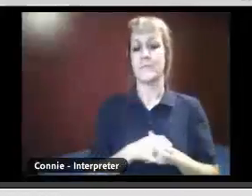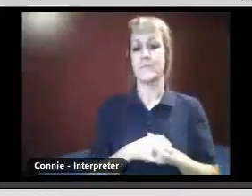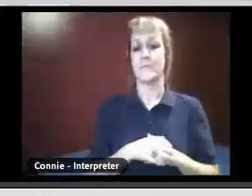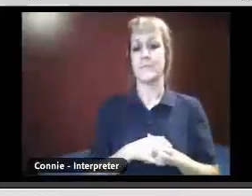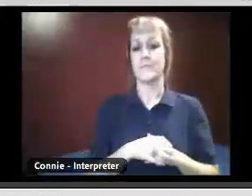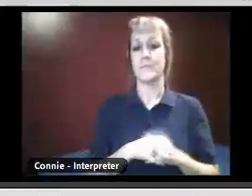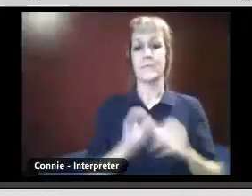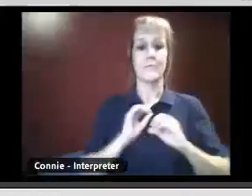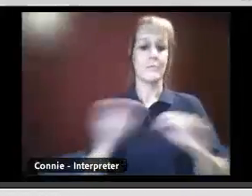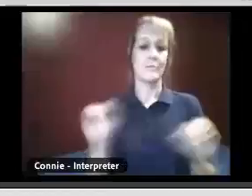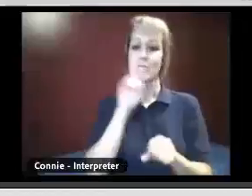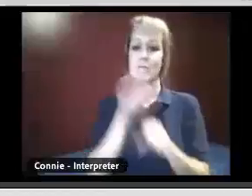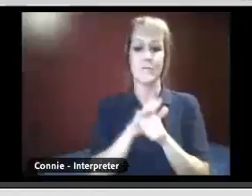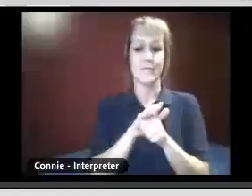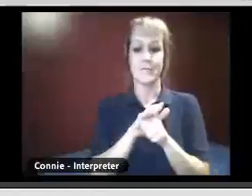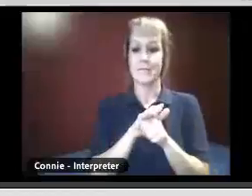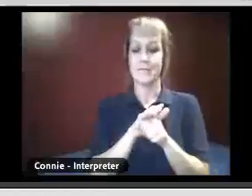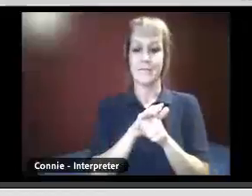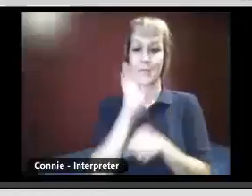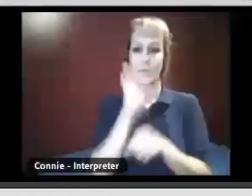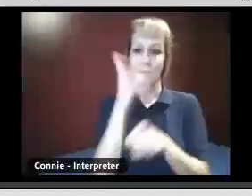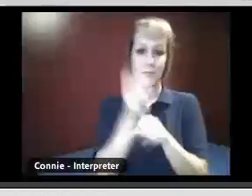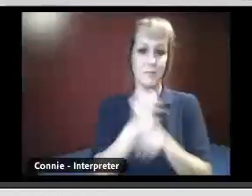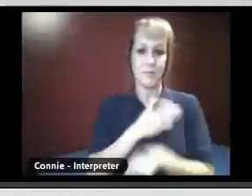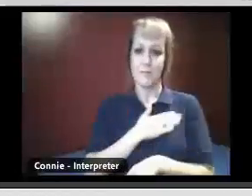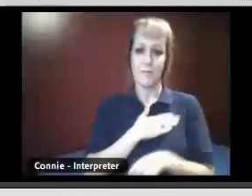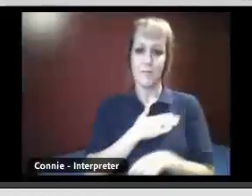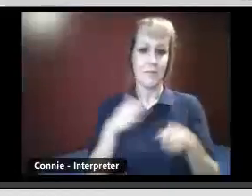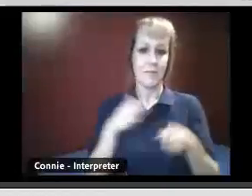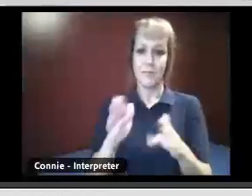No guarantees, all right, that you're going to get your way,